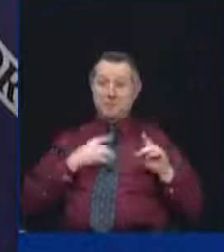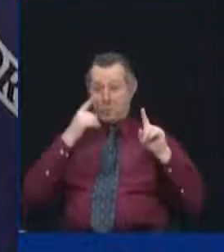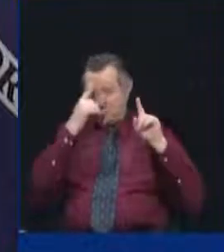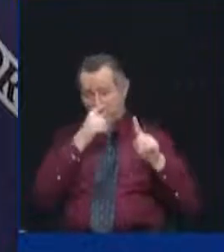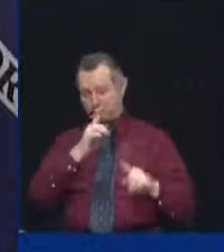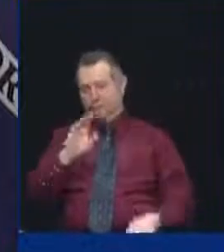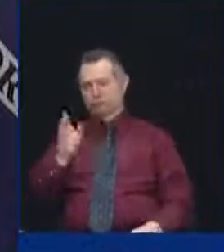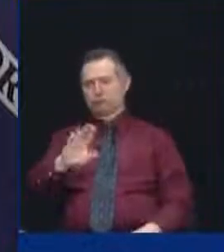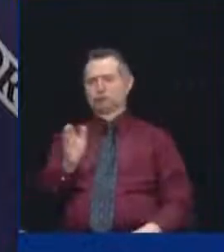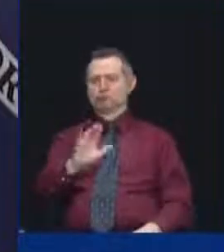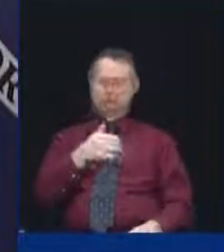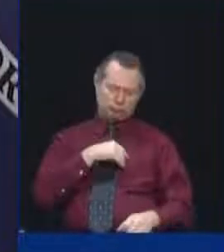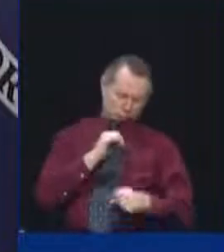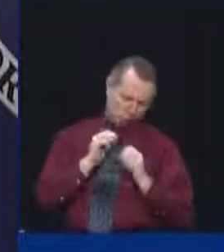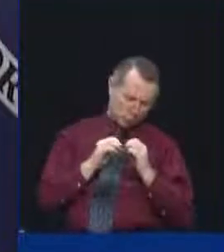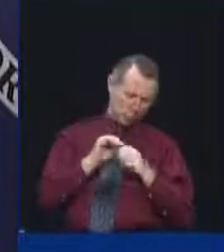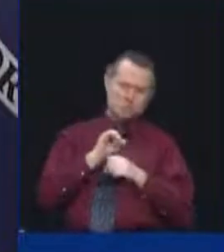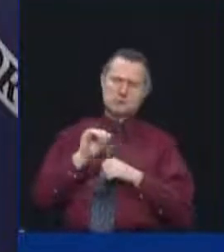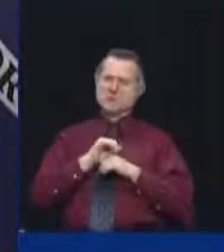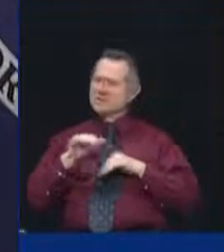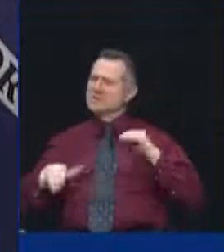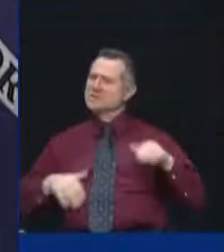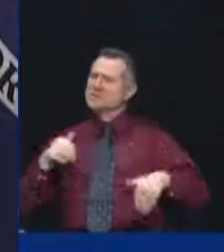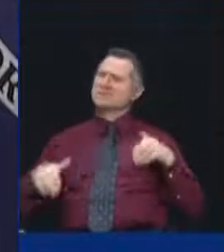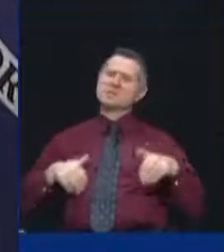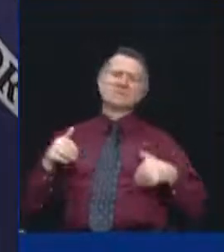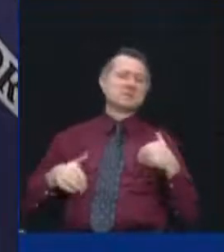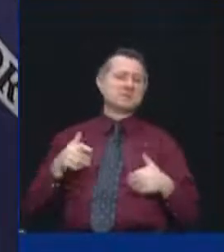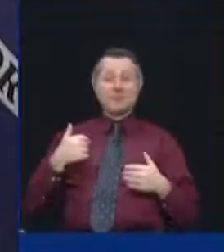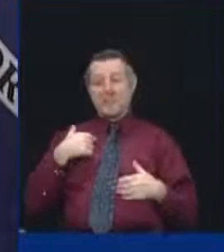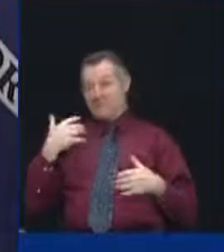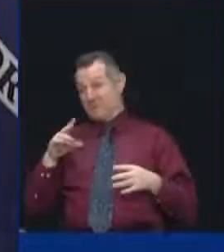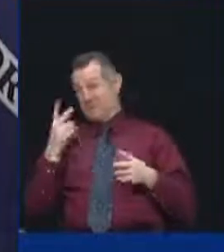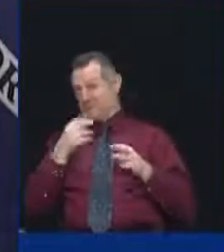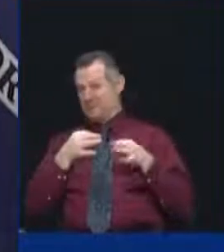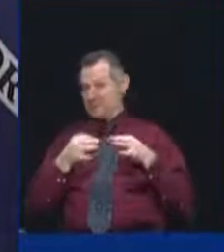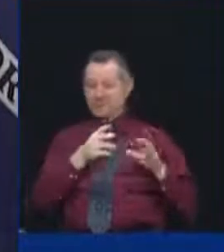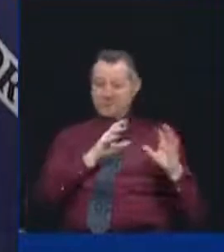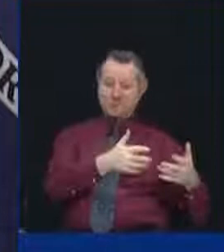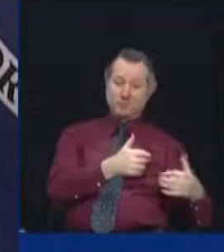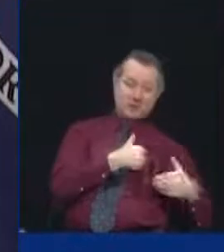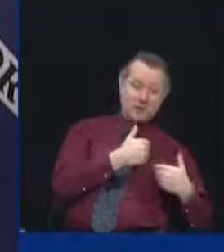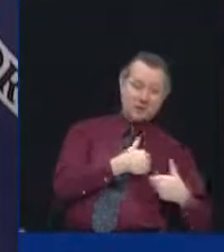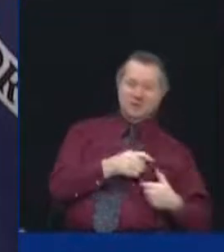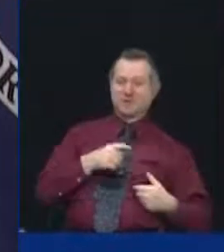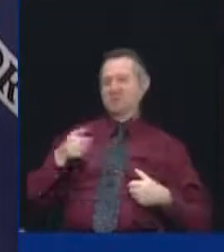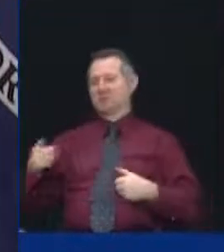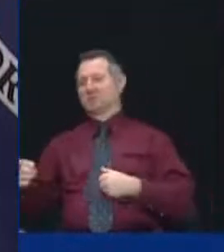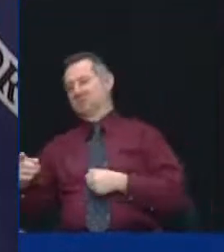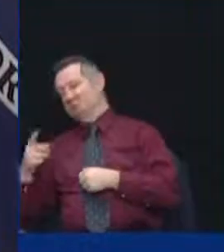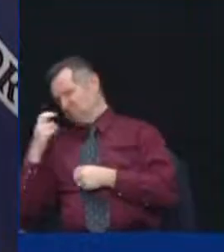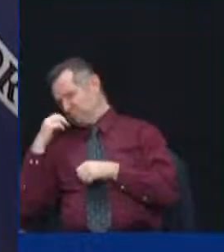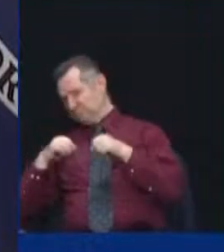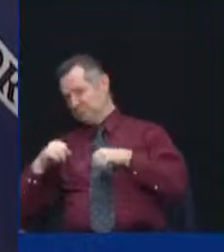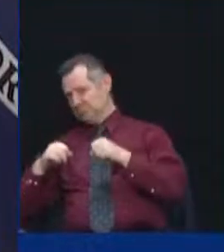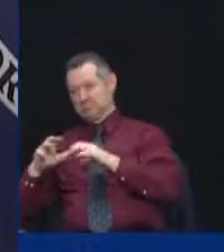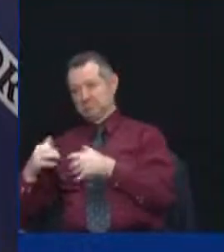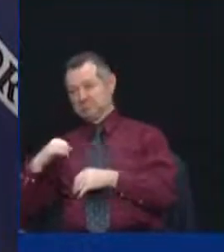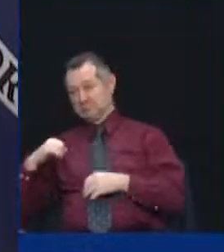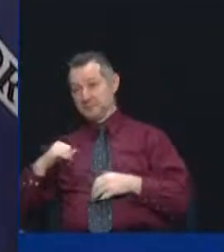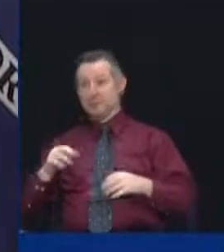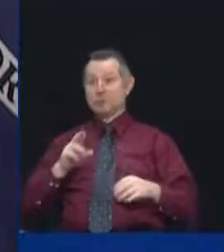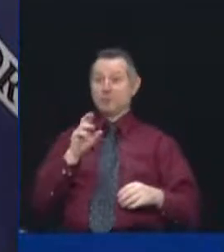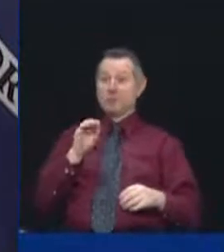up. I talk about the two groups, the youthful, the doubtful. Rob is on the CUNY